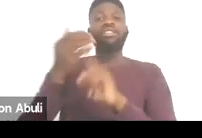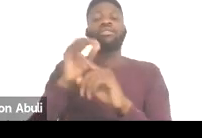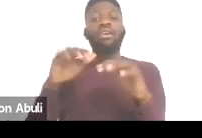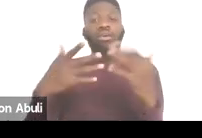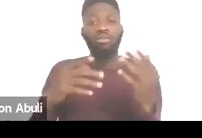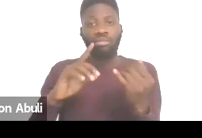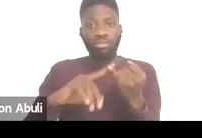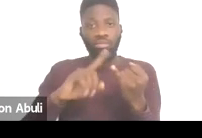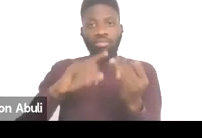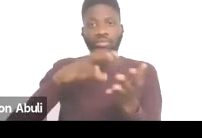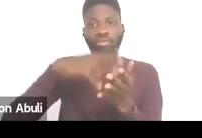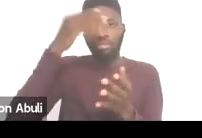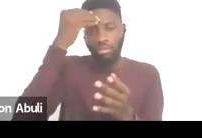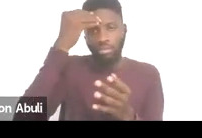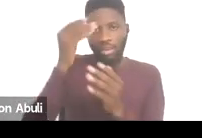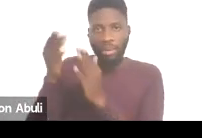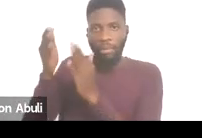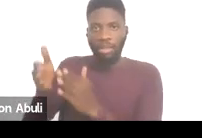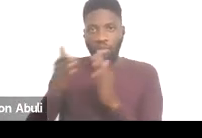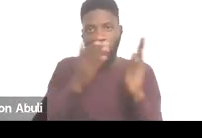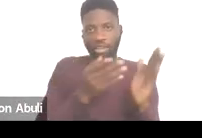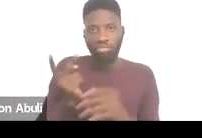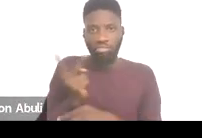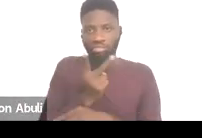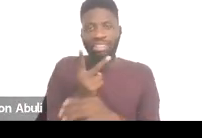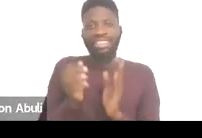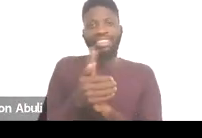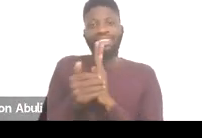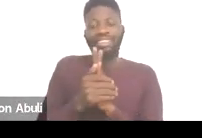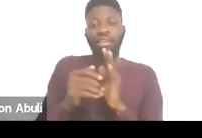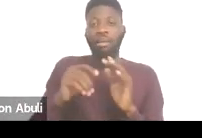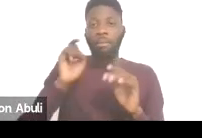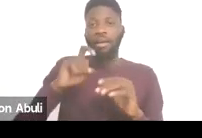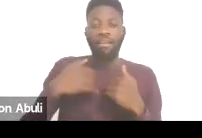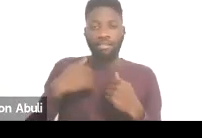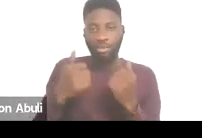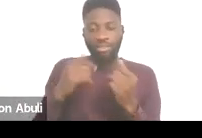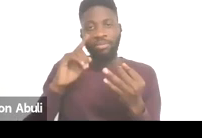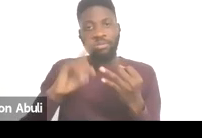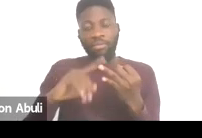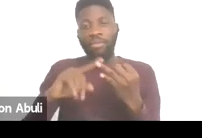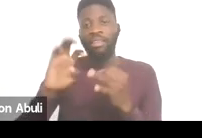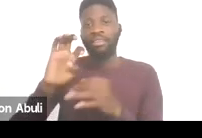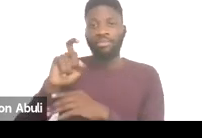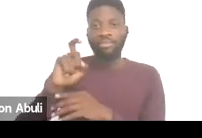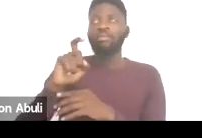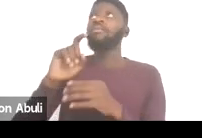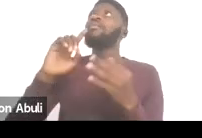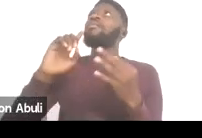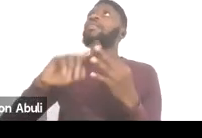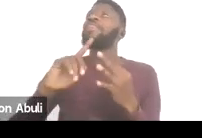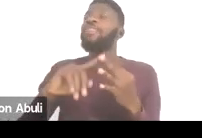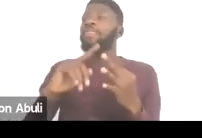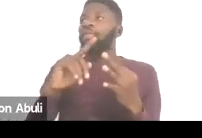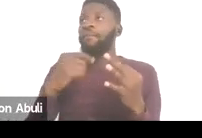the interpersonal skills that are required for me now as a customer service skills executive. Two, I'll